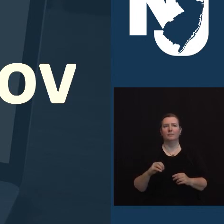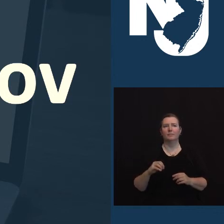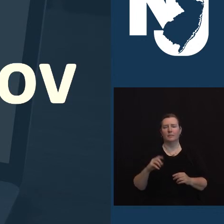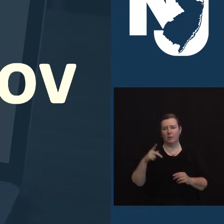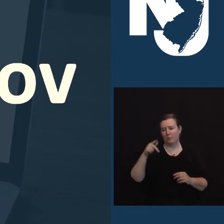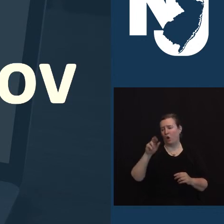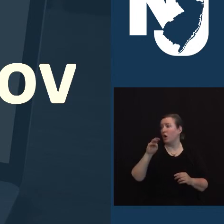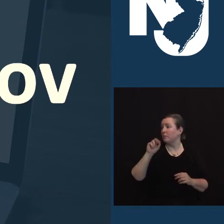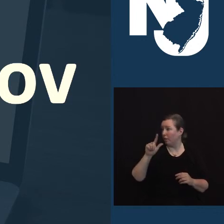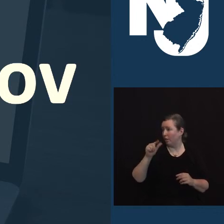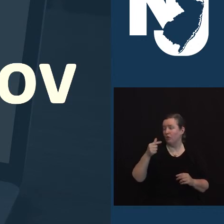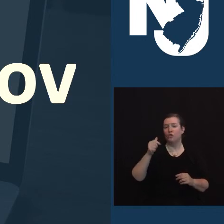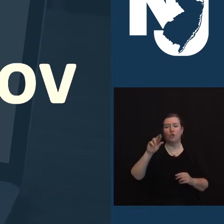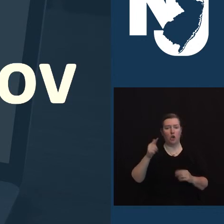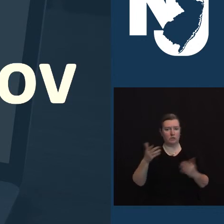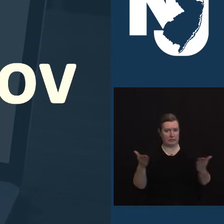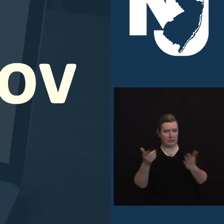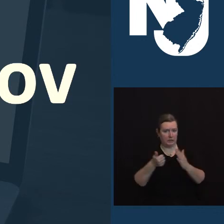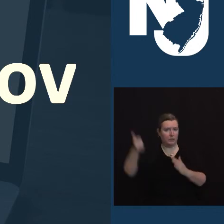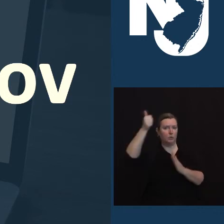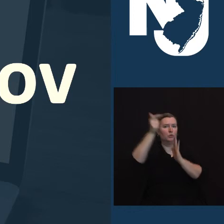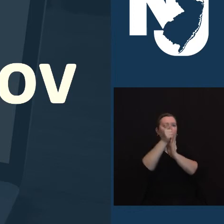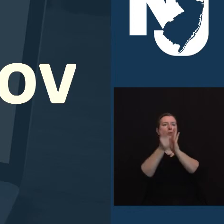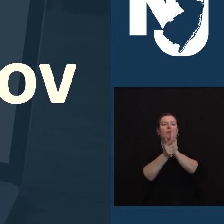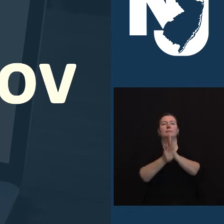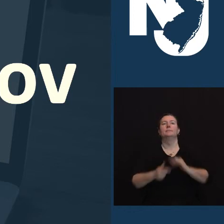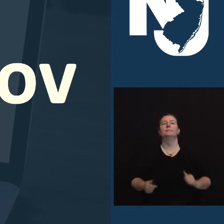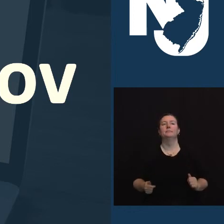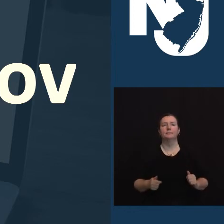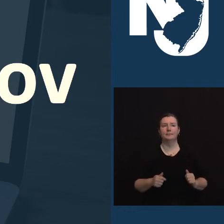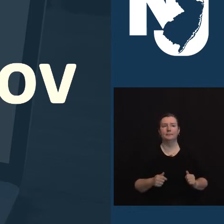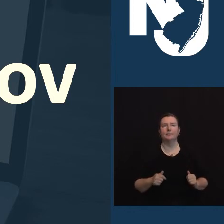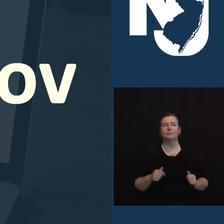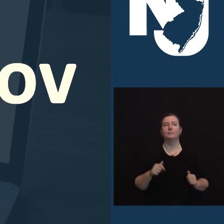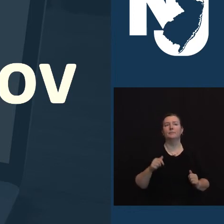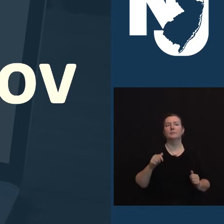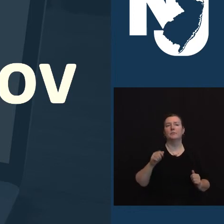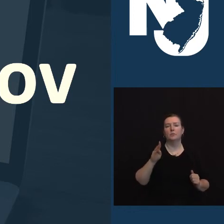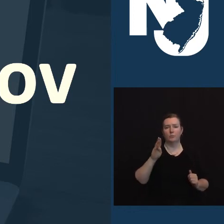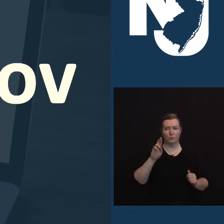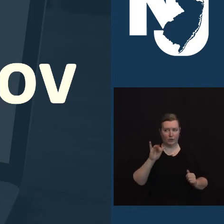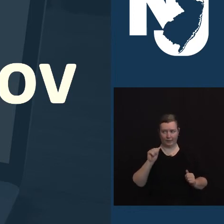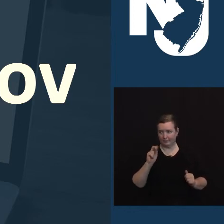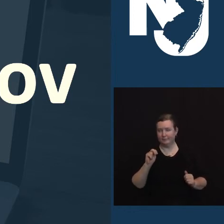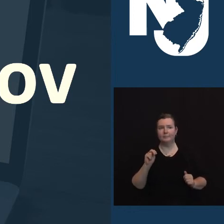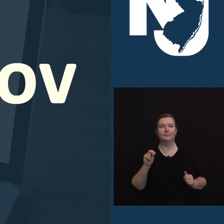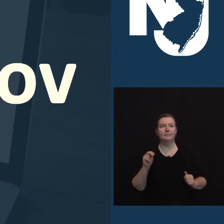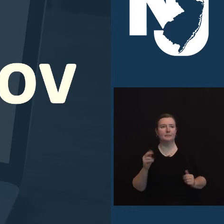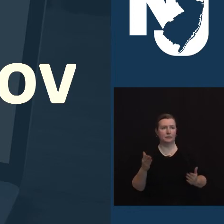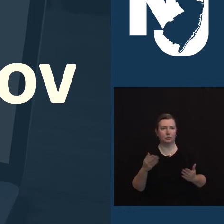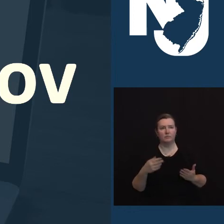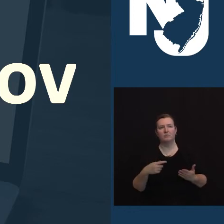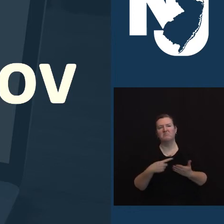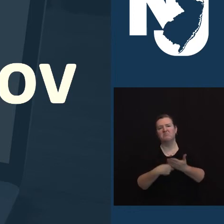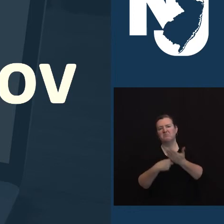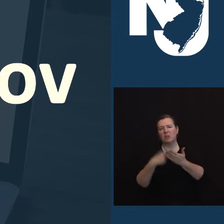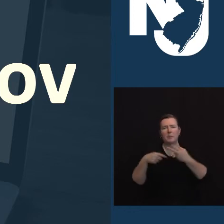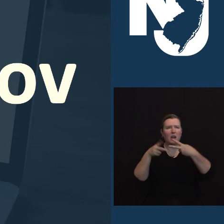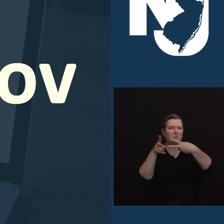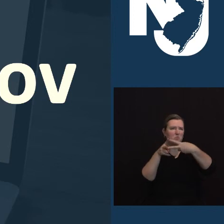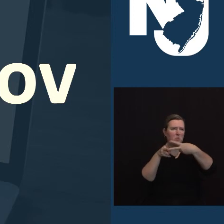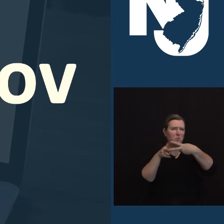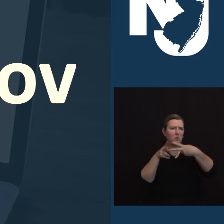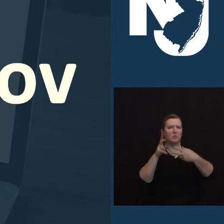is with us to detail 2 new initiatives being undertaken by the Office of the Secretary of Higher Education at our